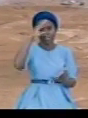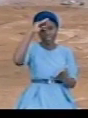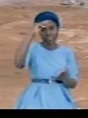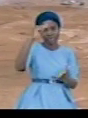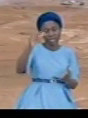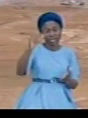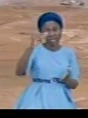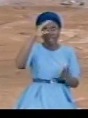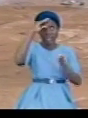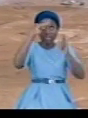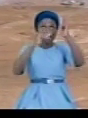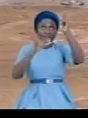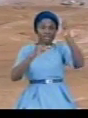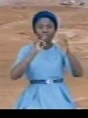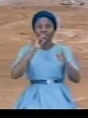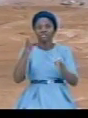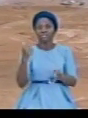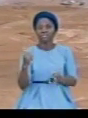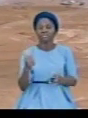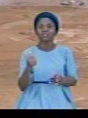lie. He is not a